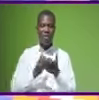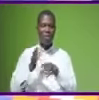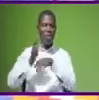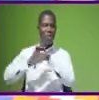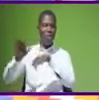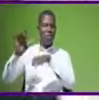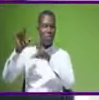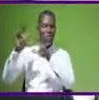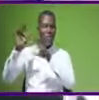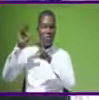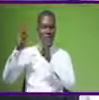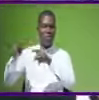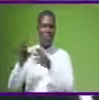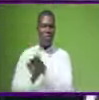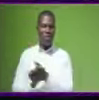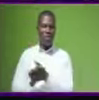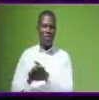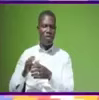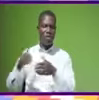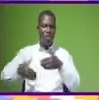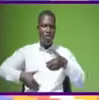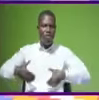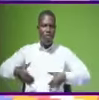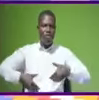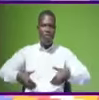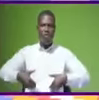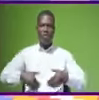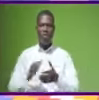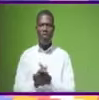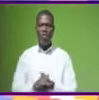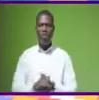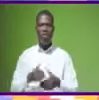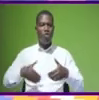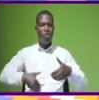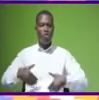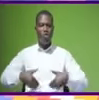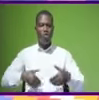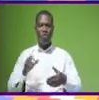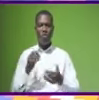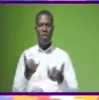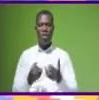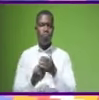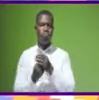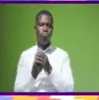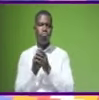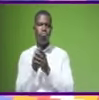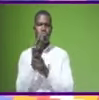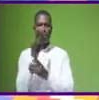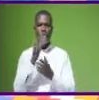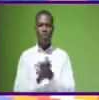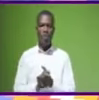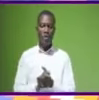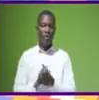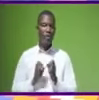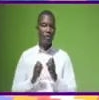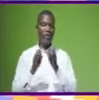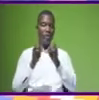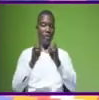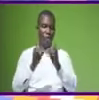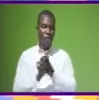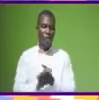fo akwada yes abrantu wa fe na wo fefe na pra